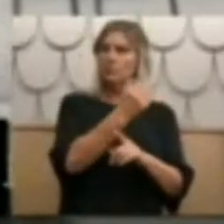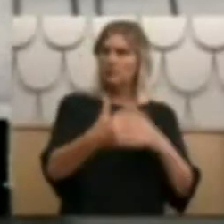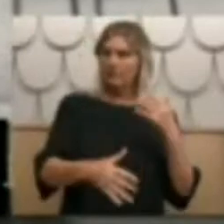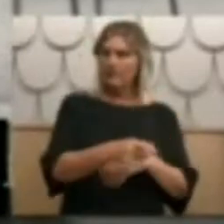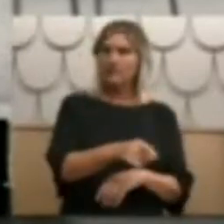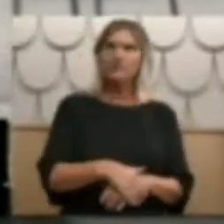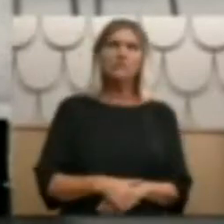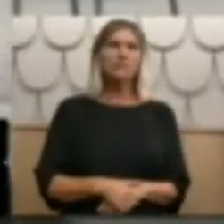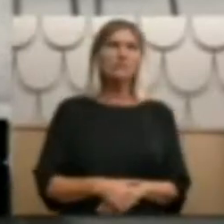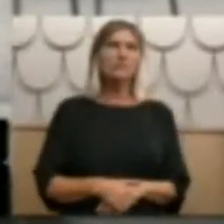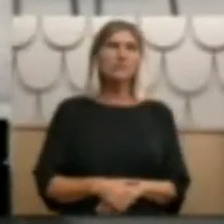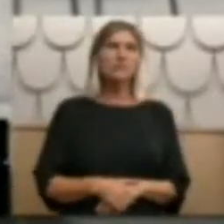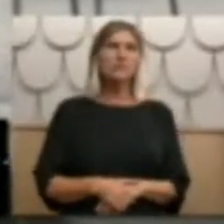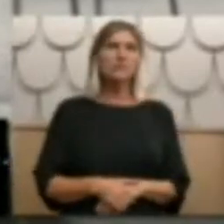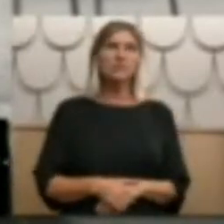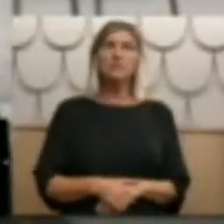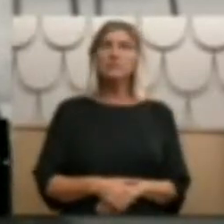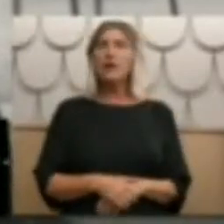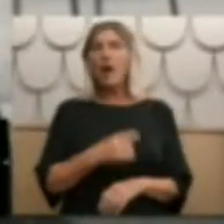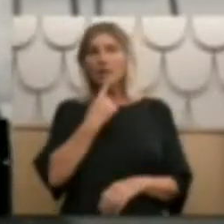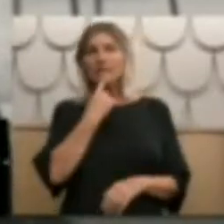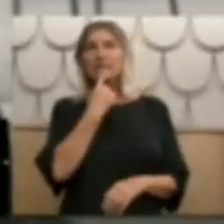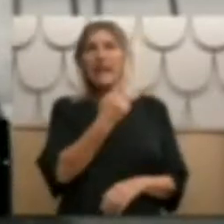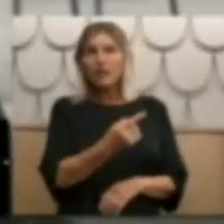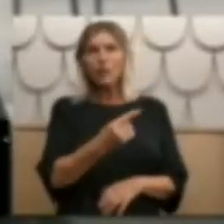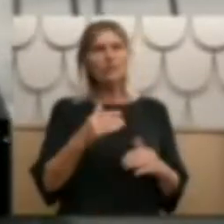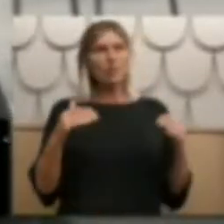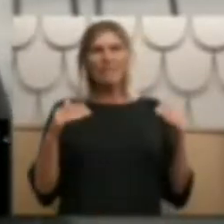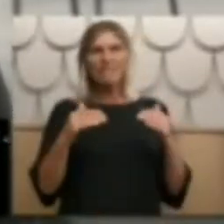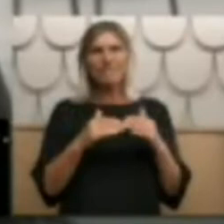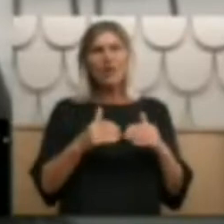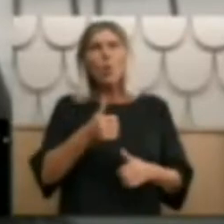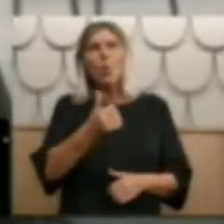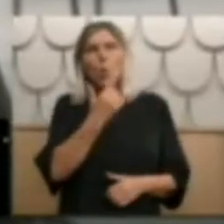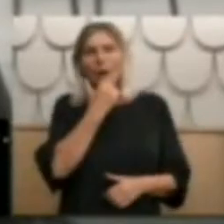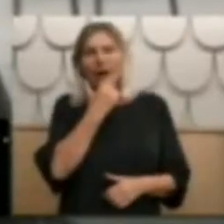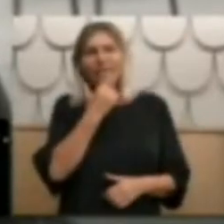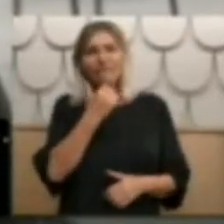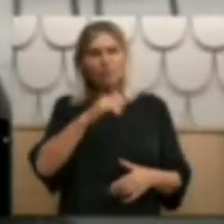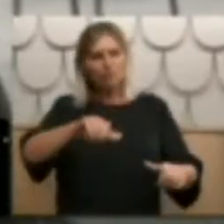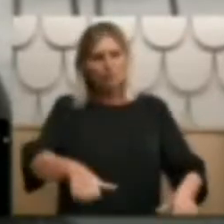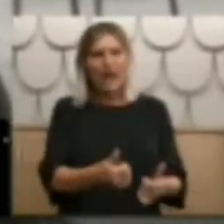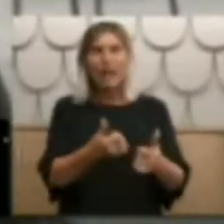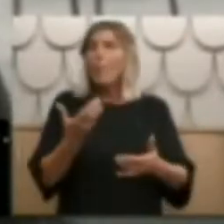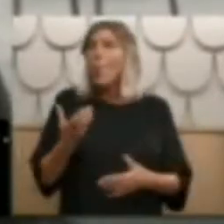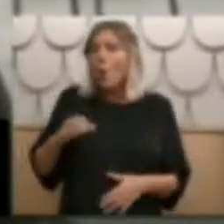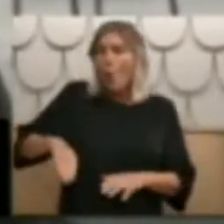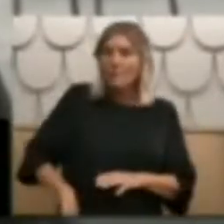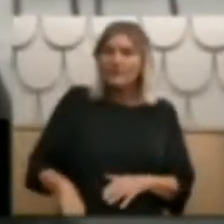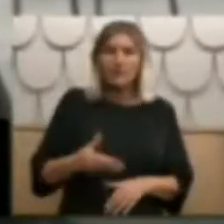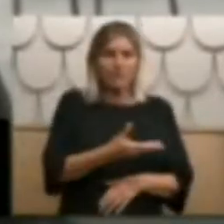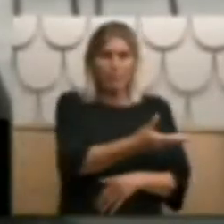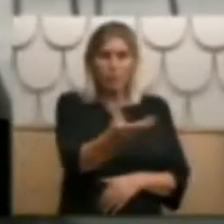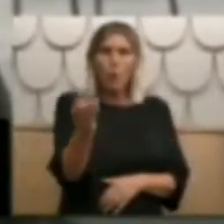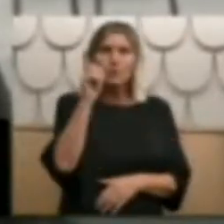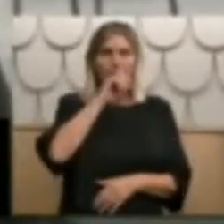It's submitted that there's not been fair or adequate rehabilitation or compensation for state survivors of abuse, though there